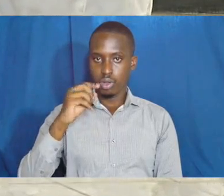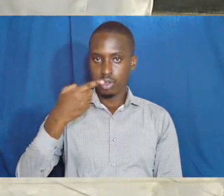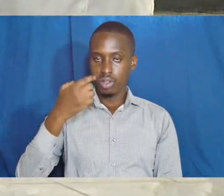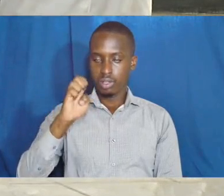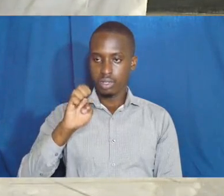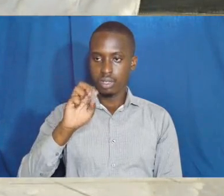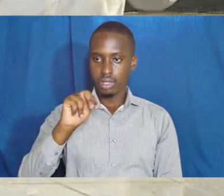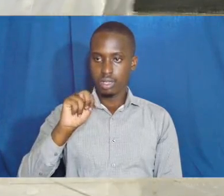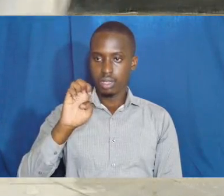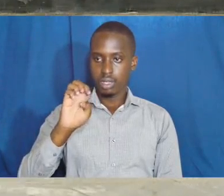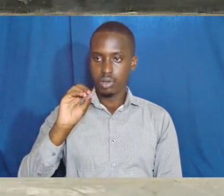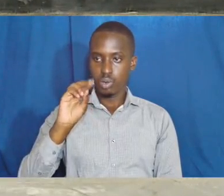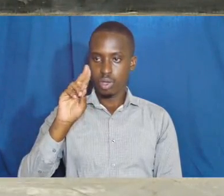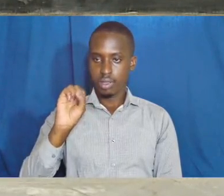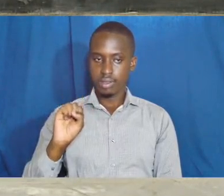heterogeneous